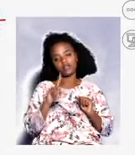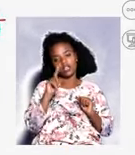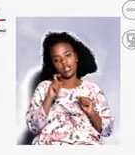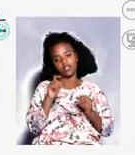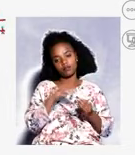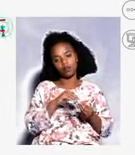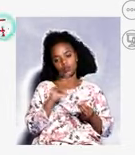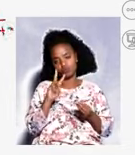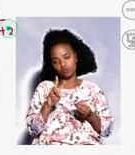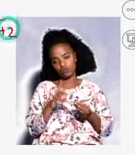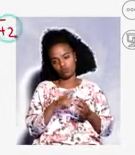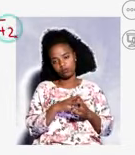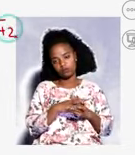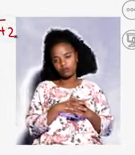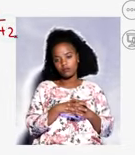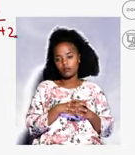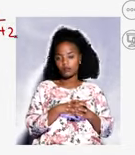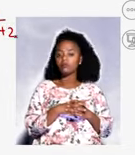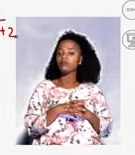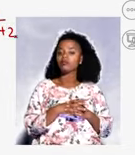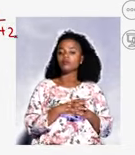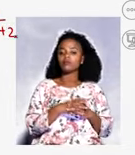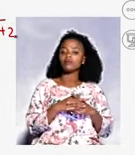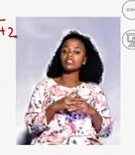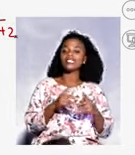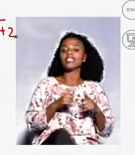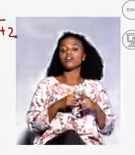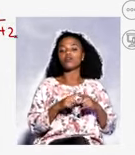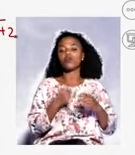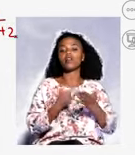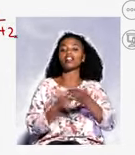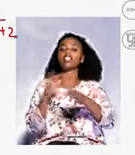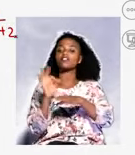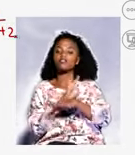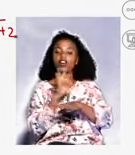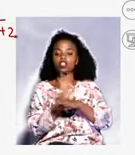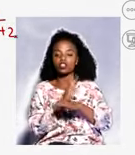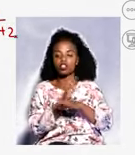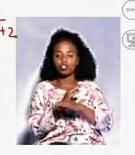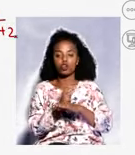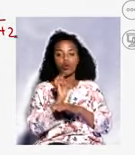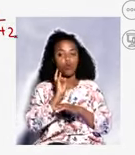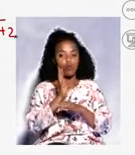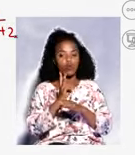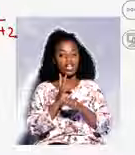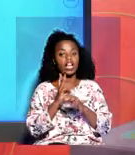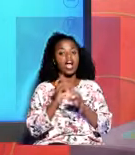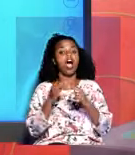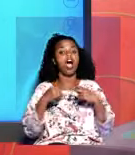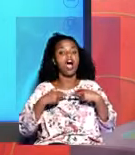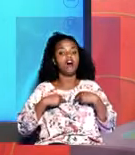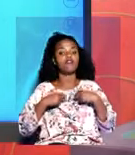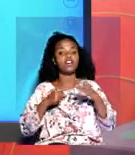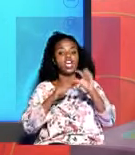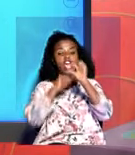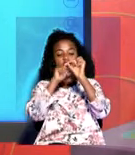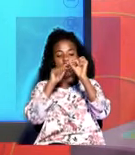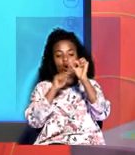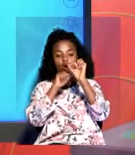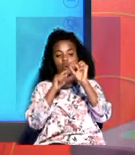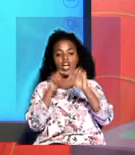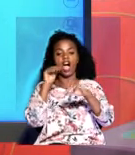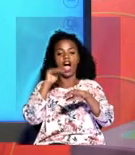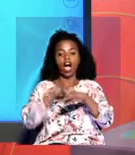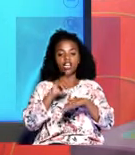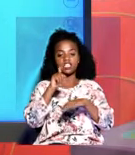x plus 2. Therefore, this function will have a hole at x equals